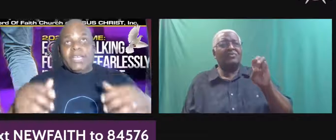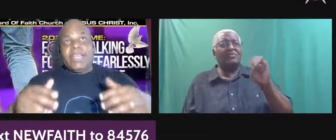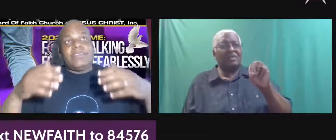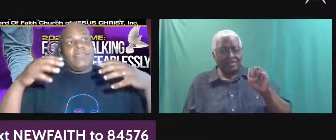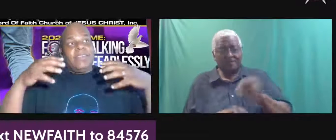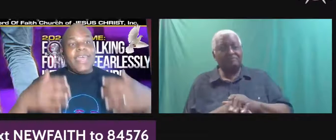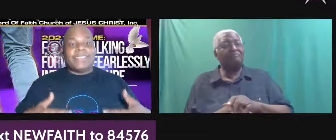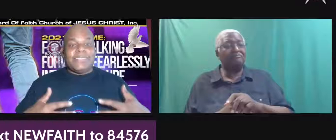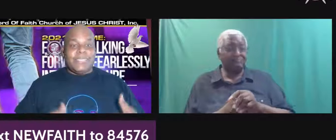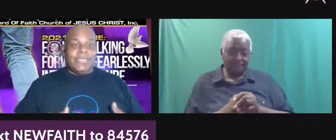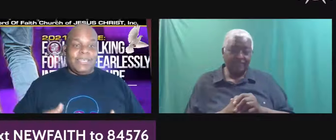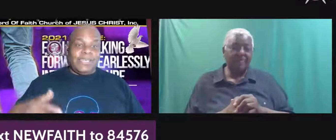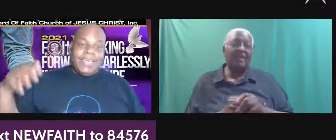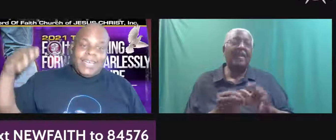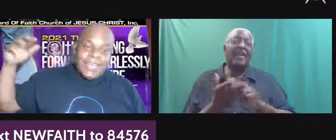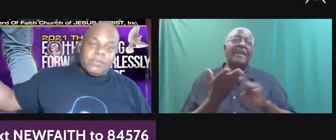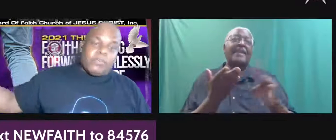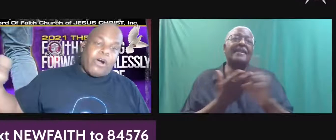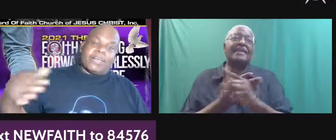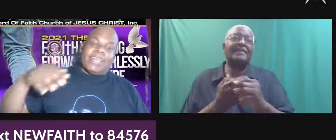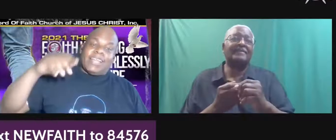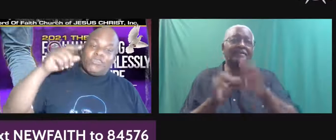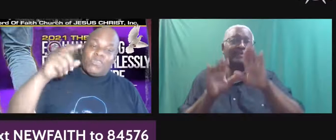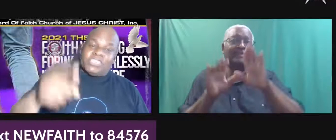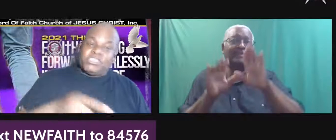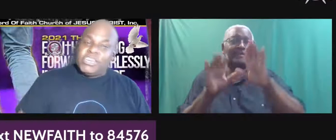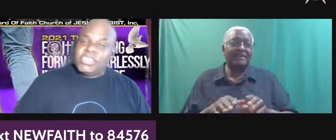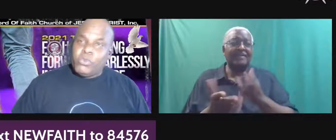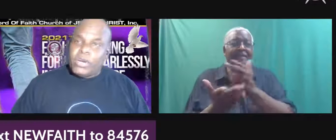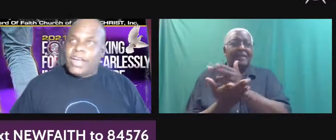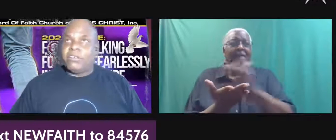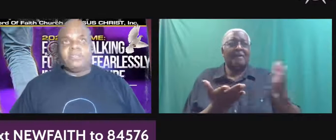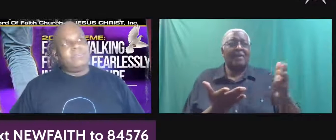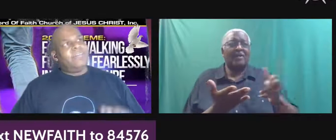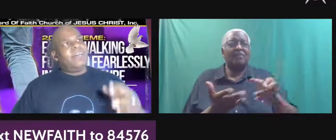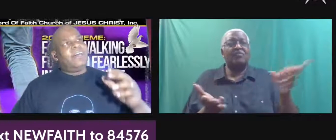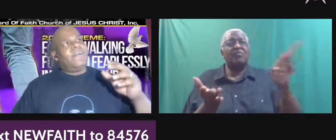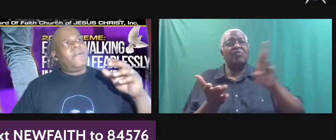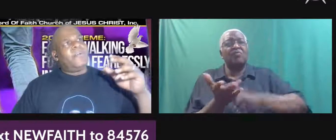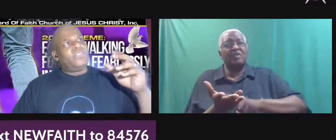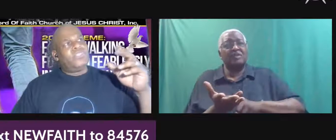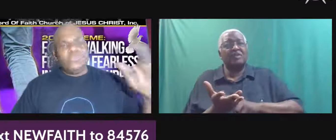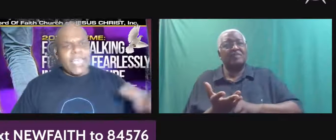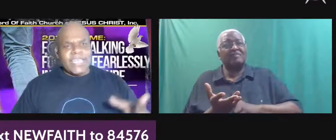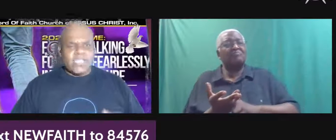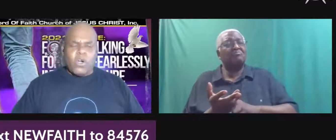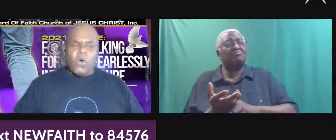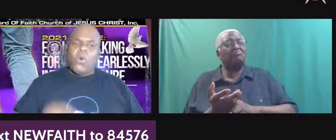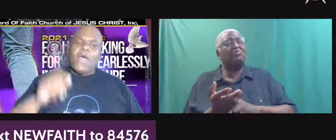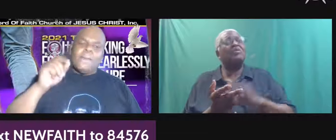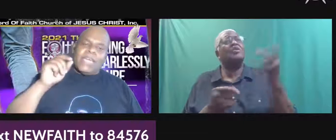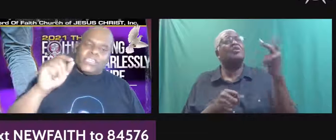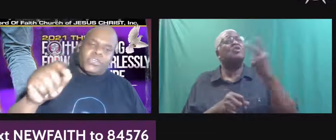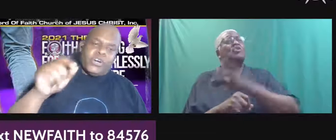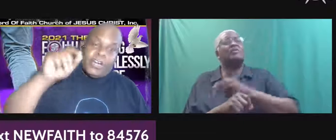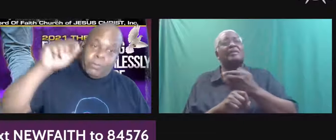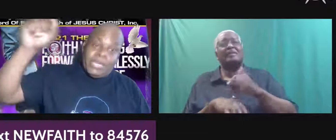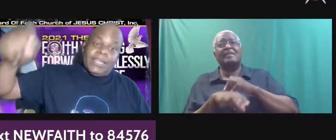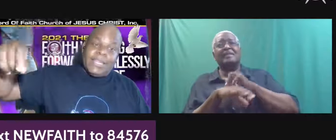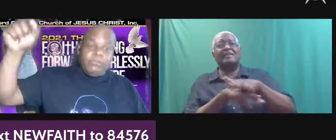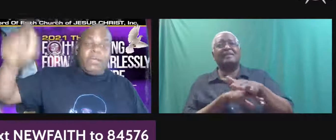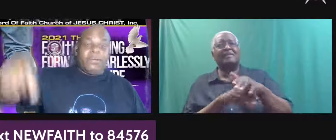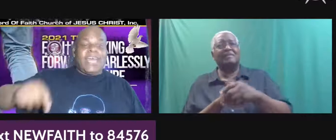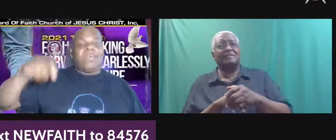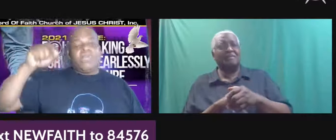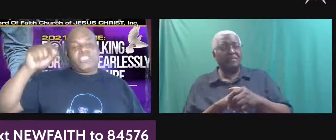So again, that's next Sunday in the parking lot. The registration went out 2 days ago. Make sure it'll